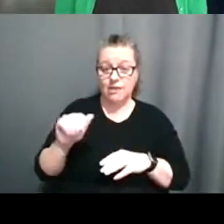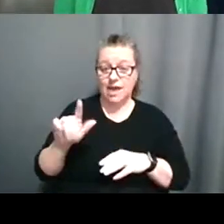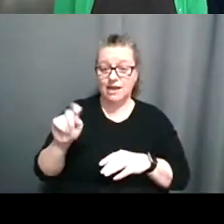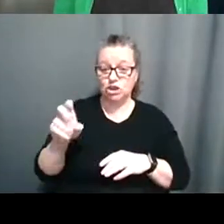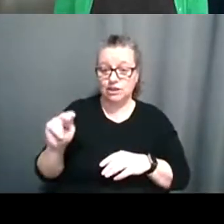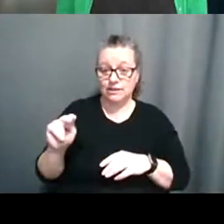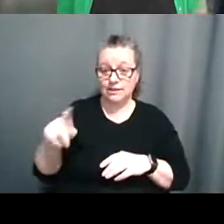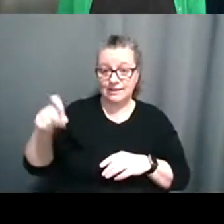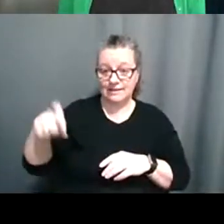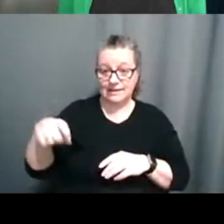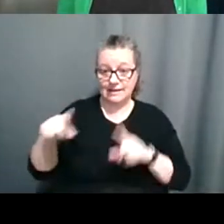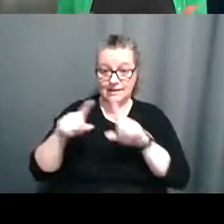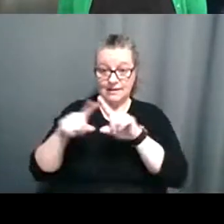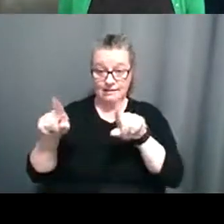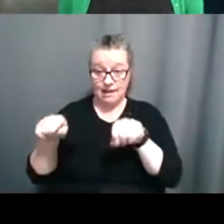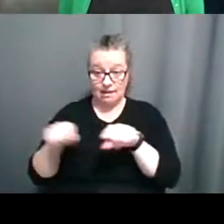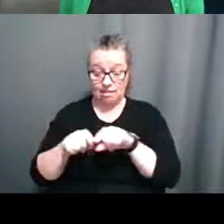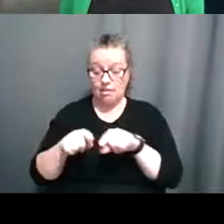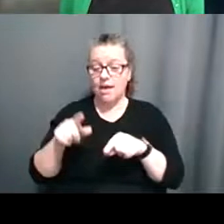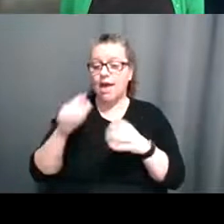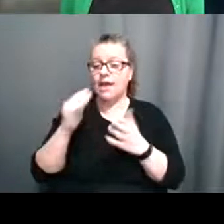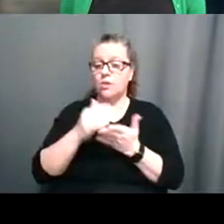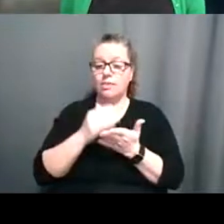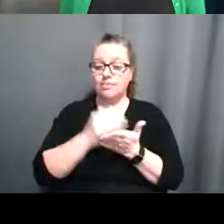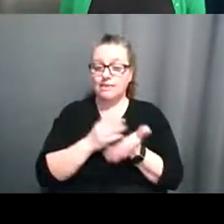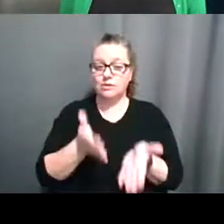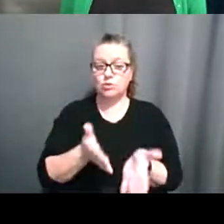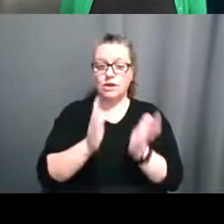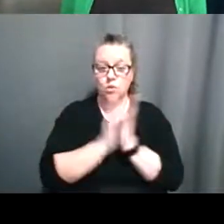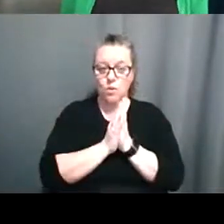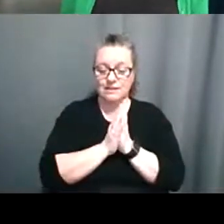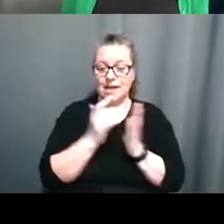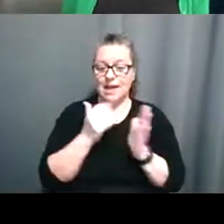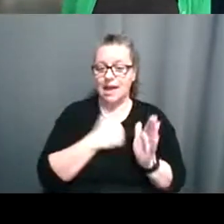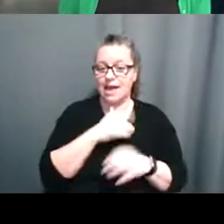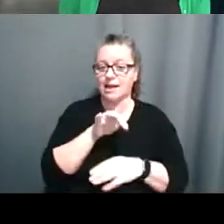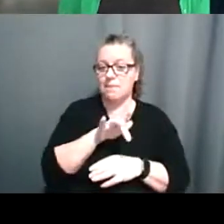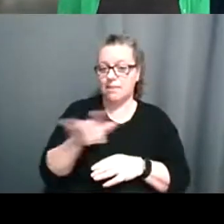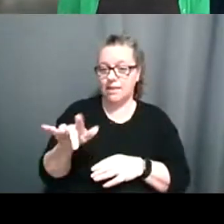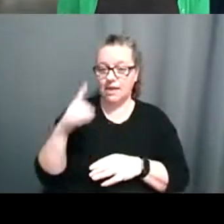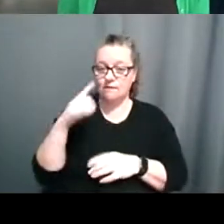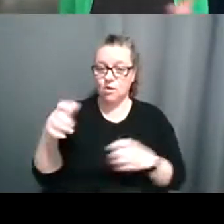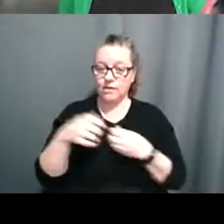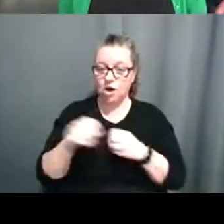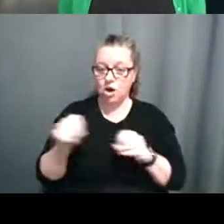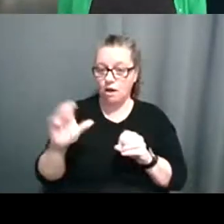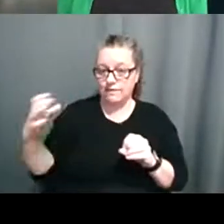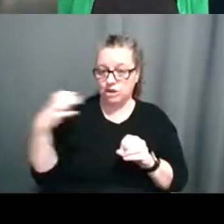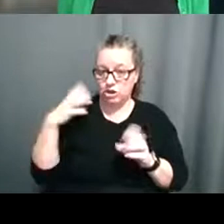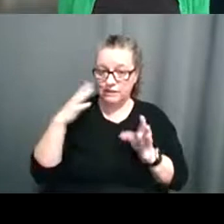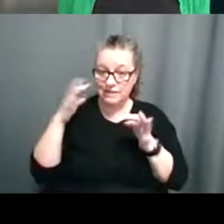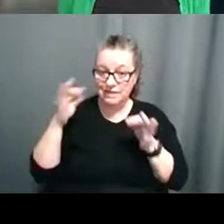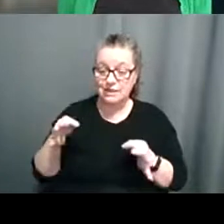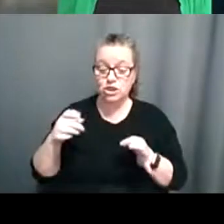tile, and it would list any request that had a blank for the office chief decision. This